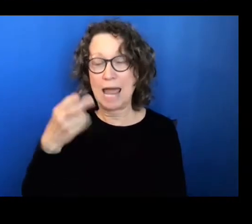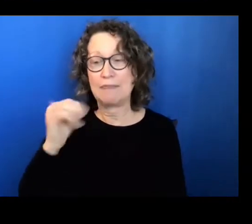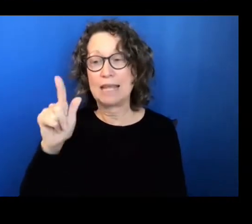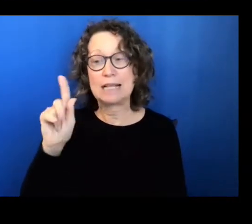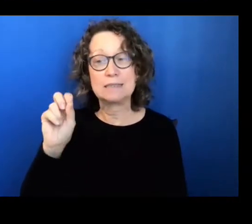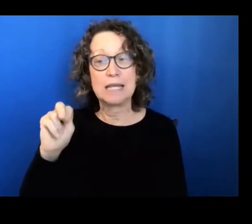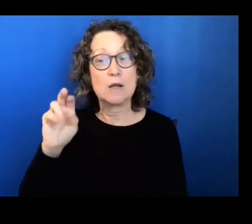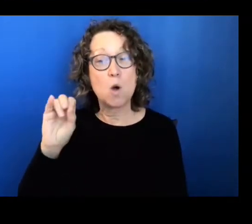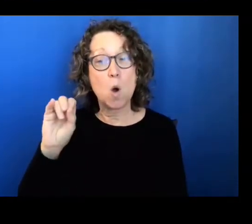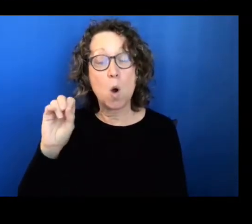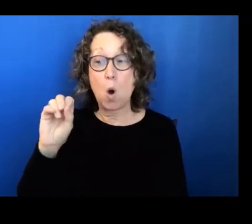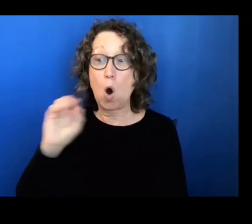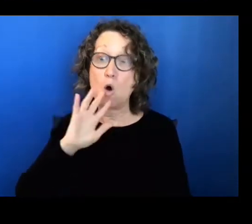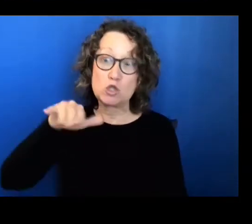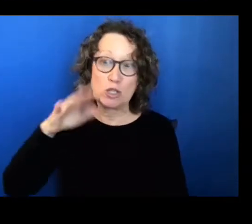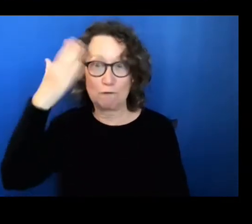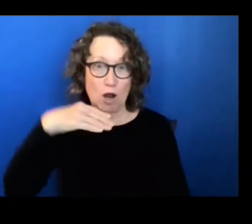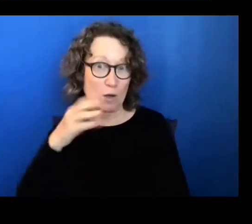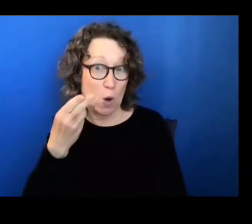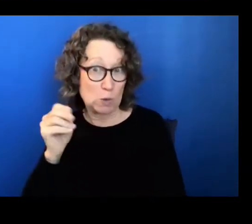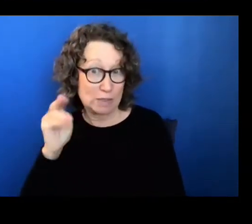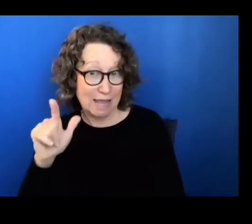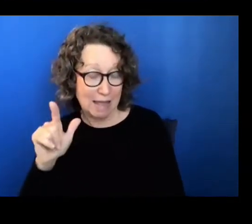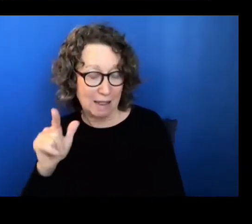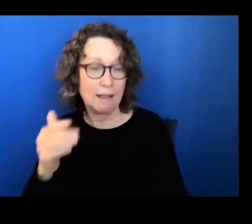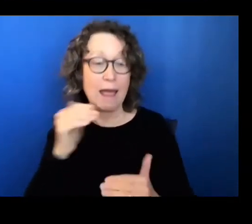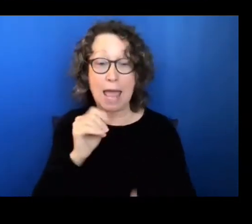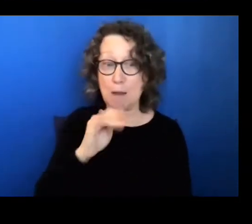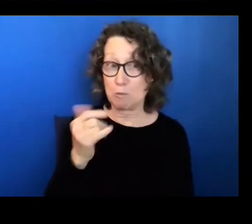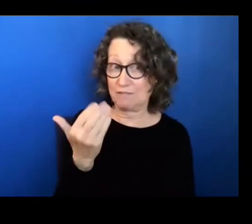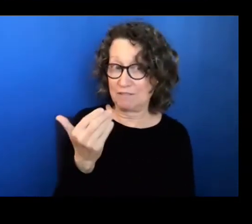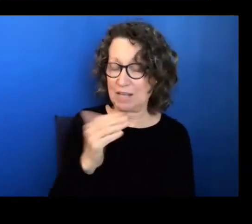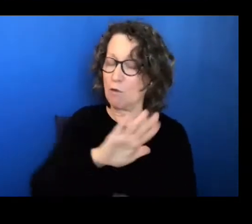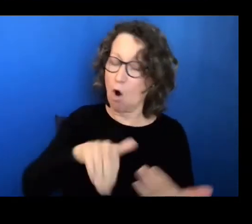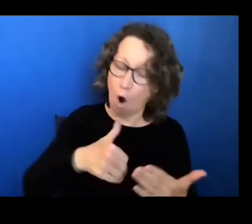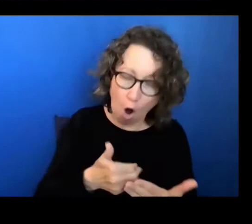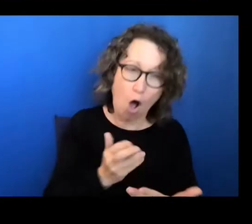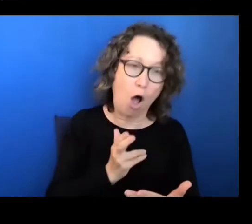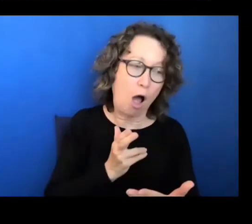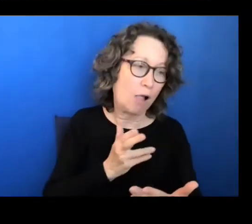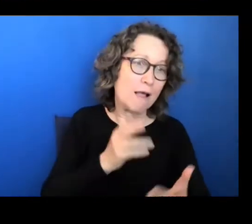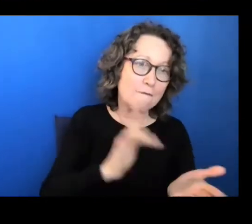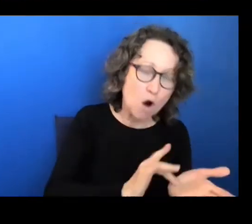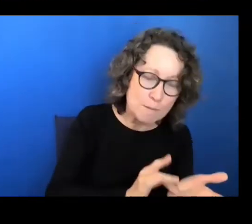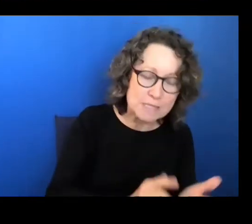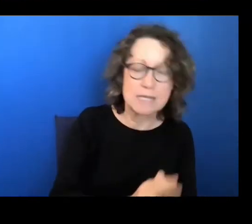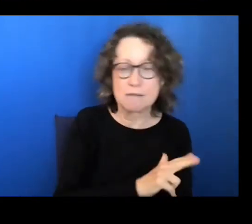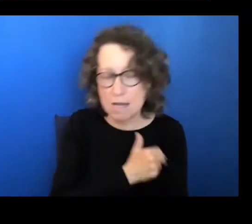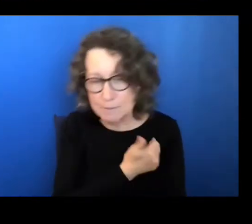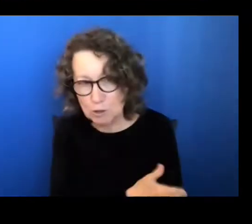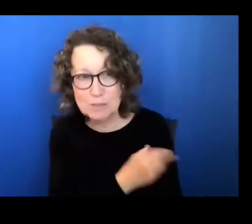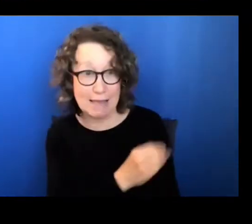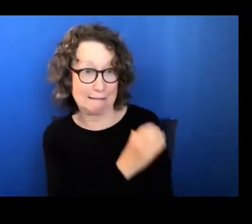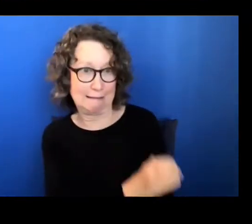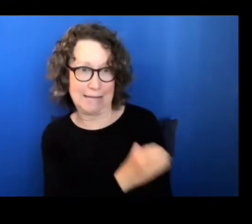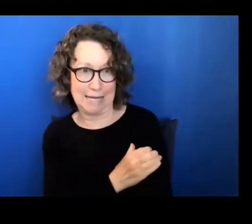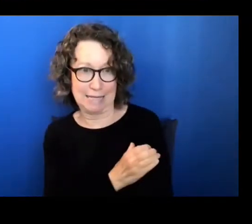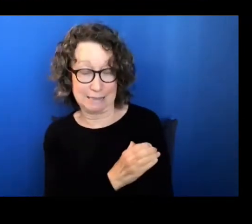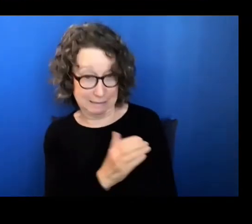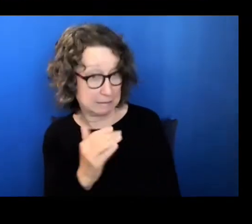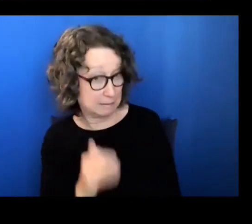Hotel. And on April 15th in all participating pharmacies, hospitals, and clinics.